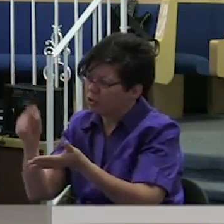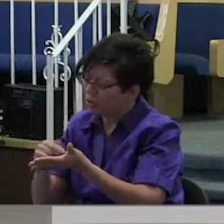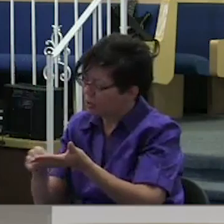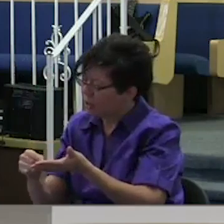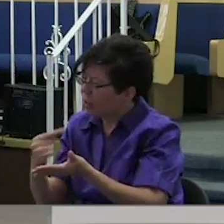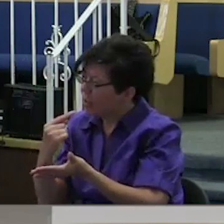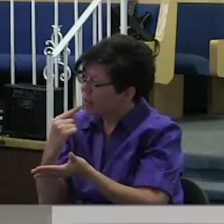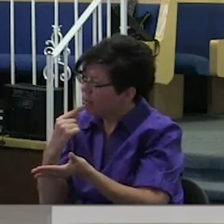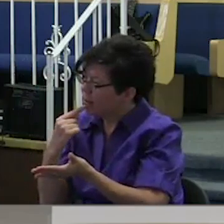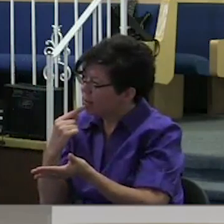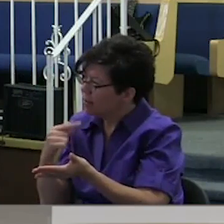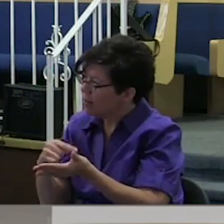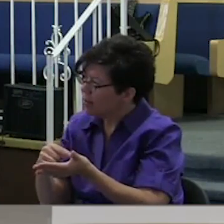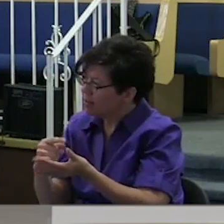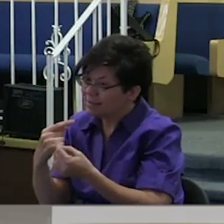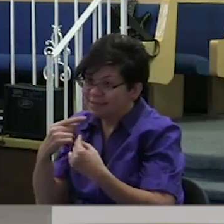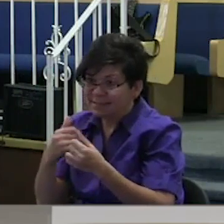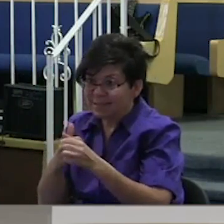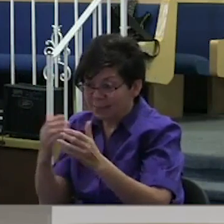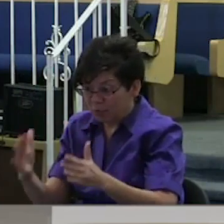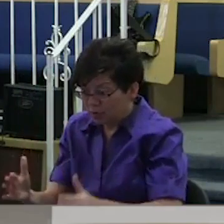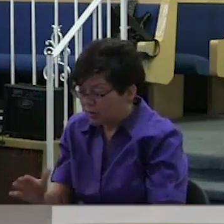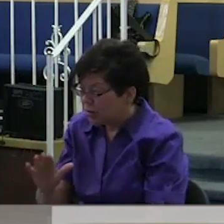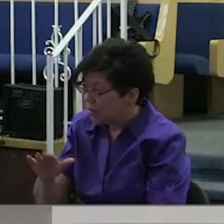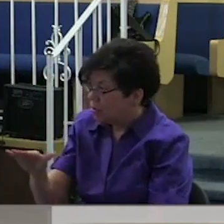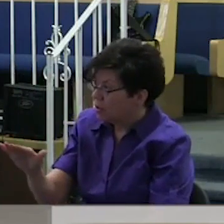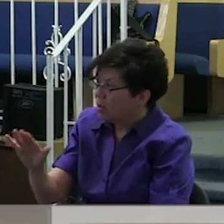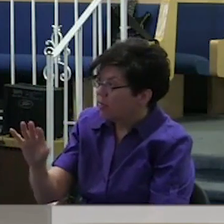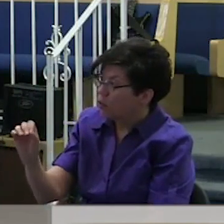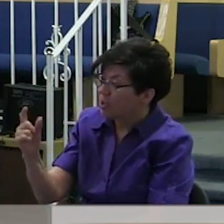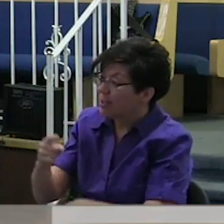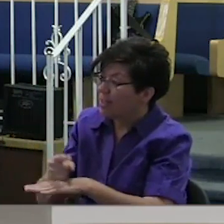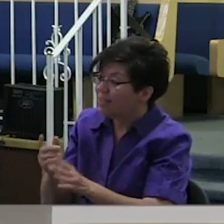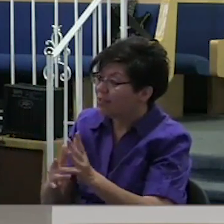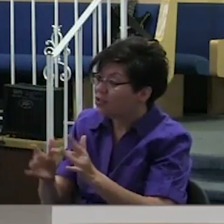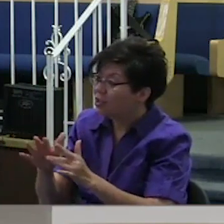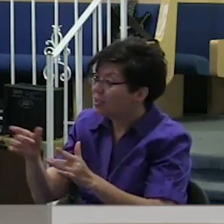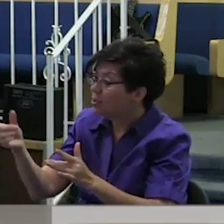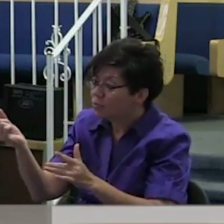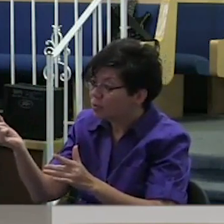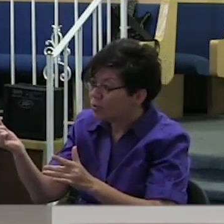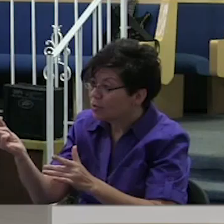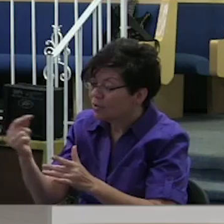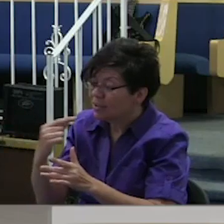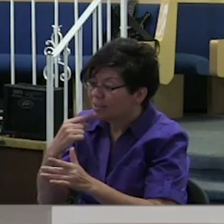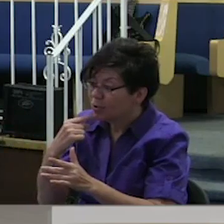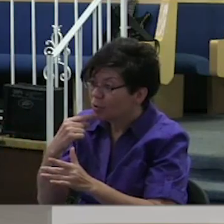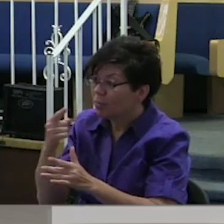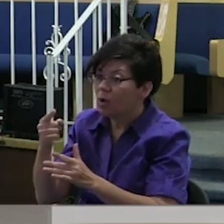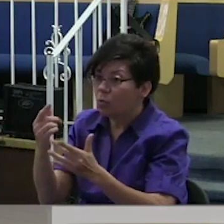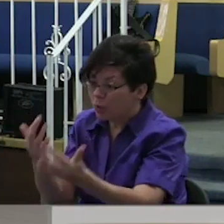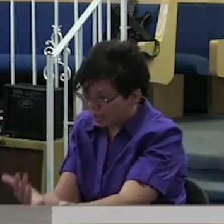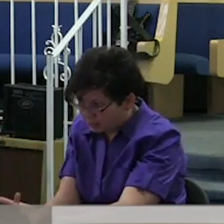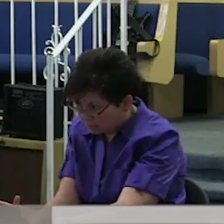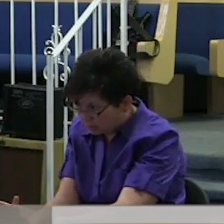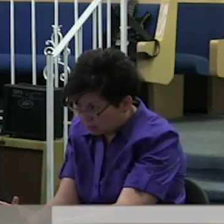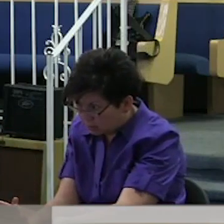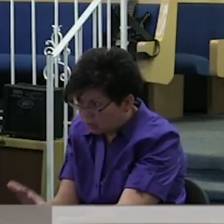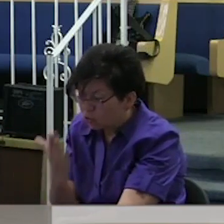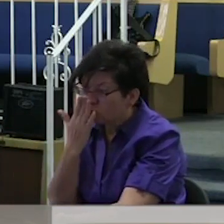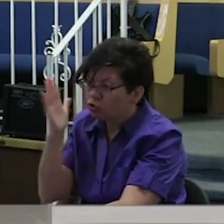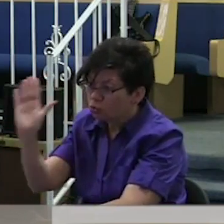told these disciples when he was here for those 40 days, Jesus did, he told them, he said, to wait in